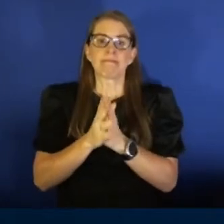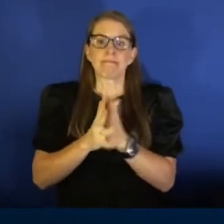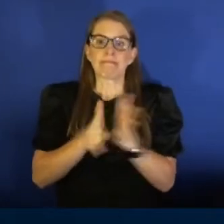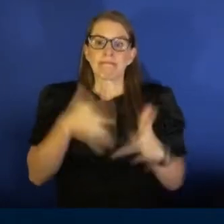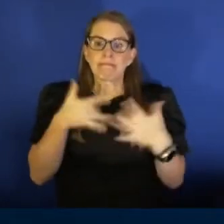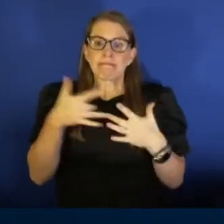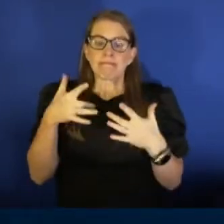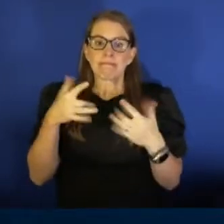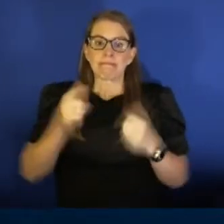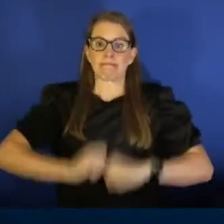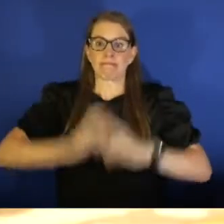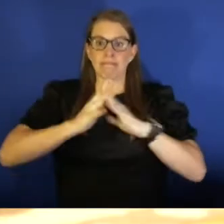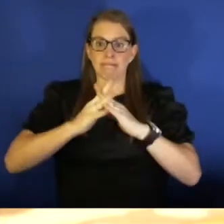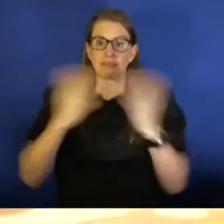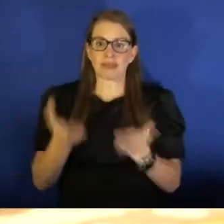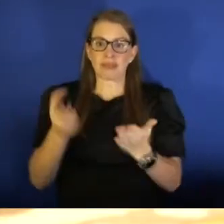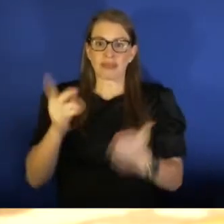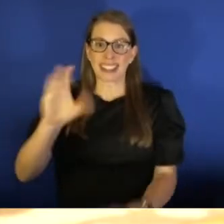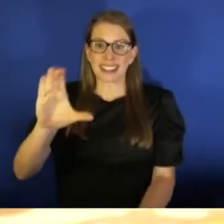City?